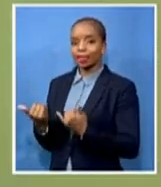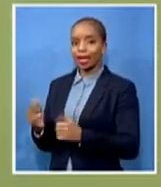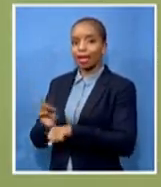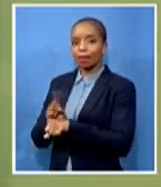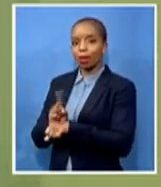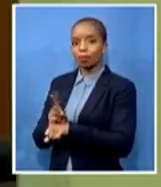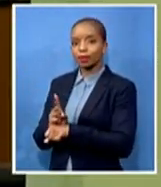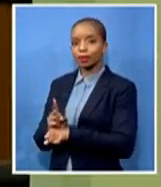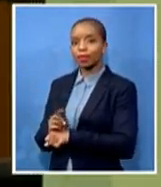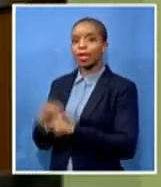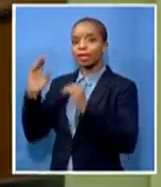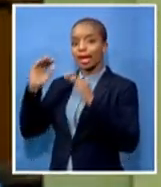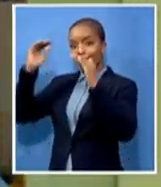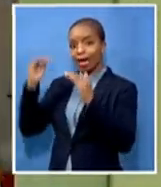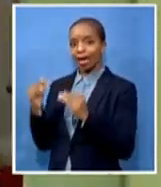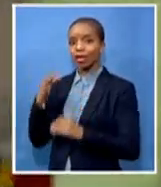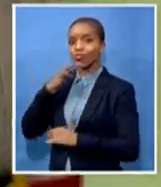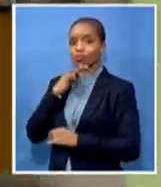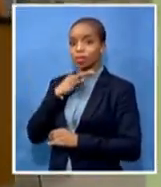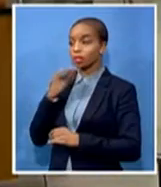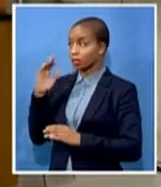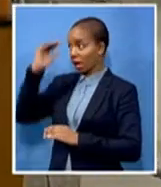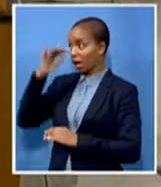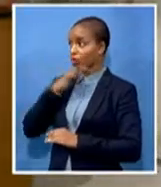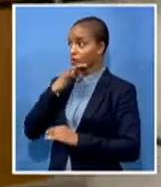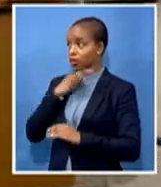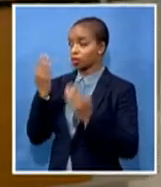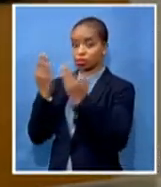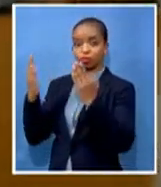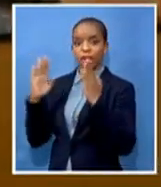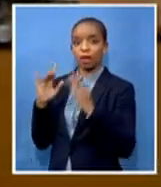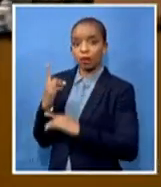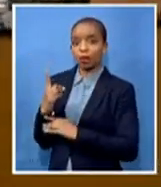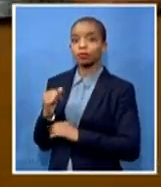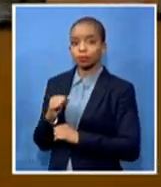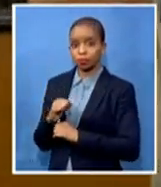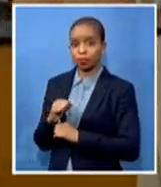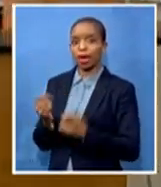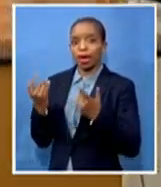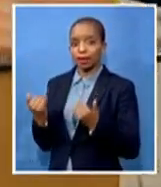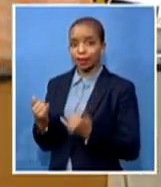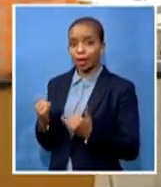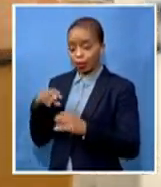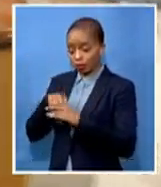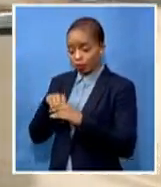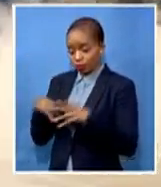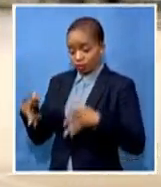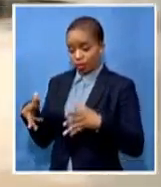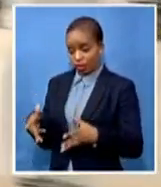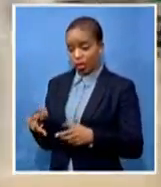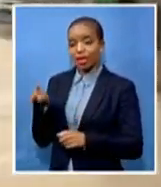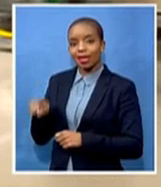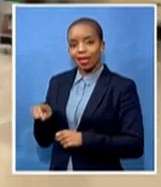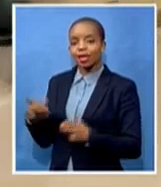it high risk cubicle 1? So the cubicle where we are at the moment would be the cubicle that would deal with a high risk patient.